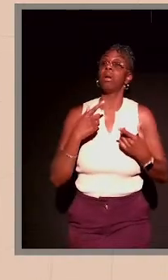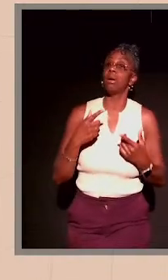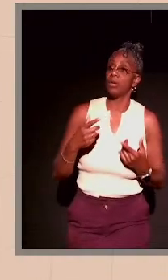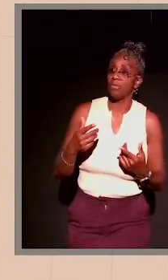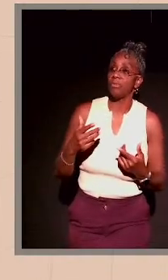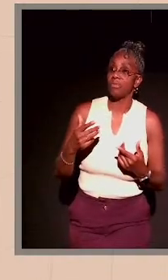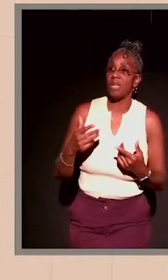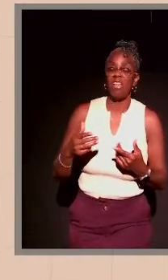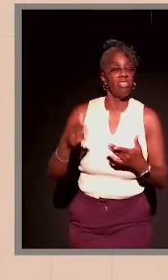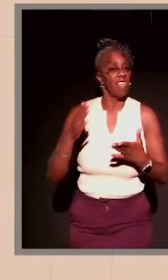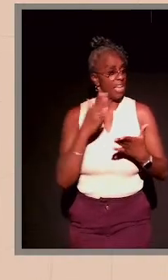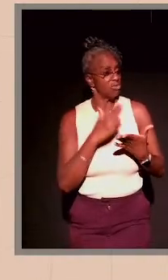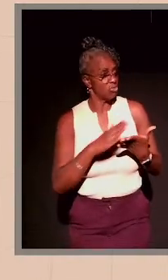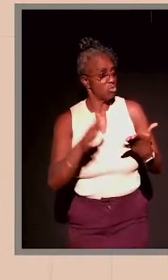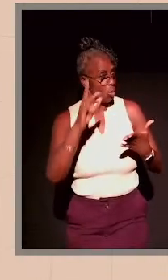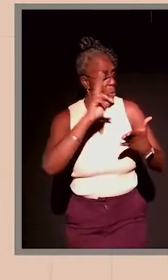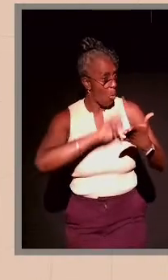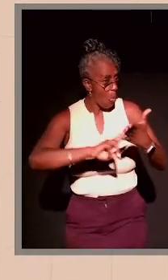highly viewable.